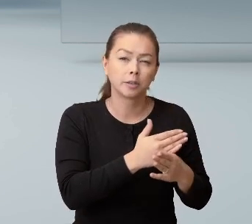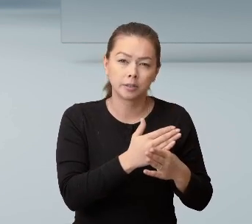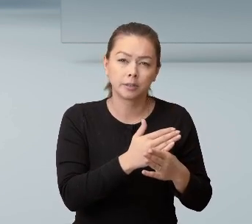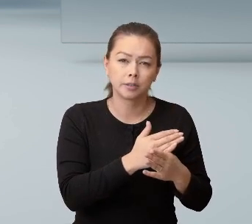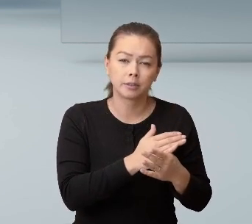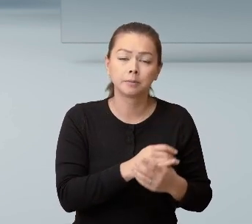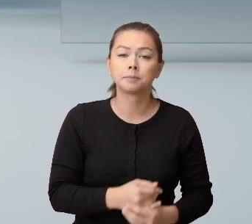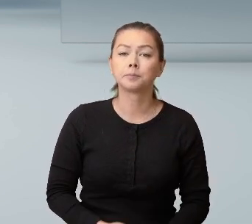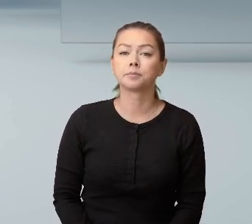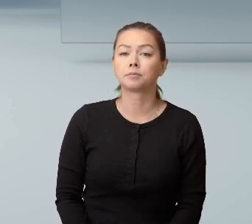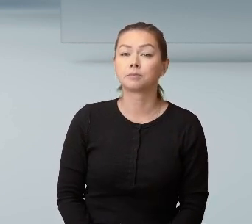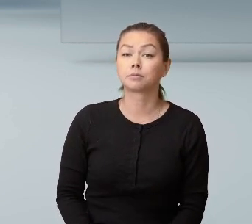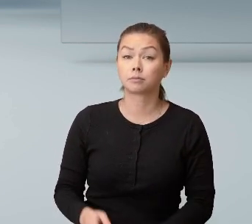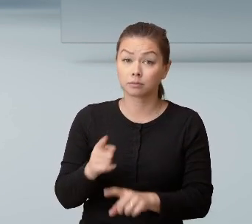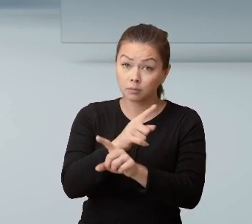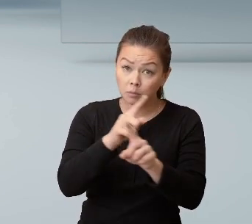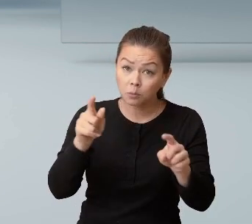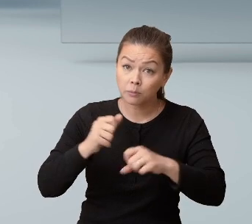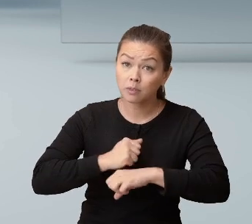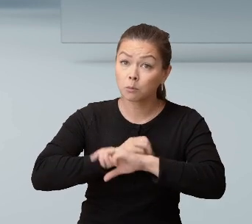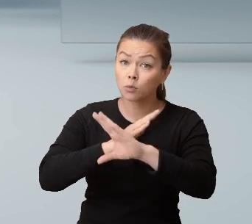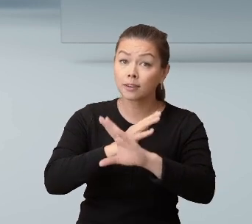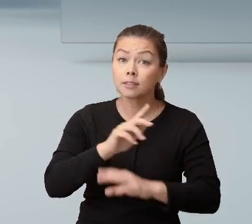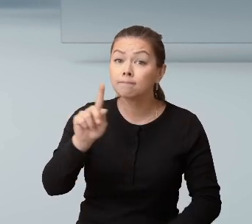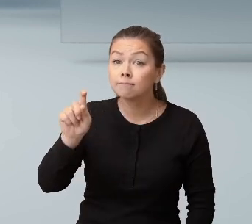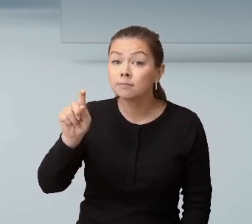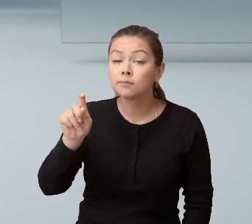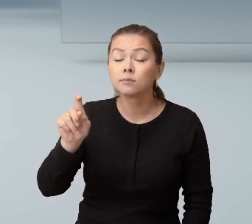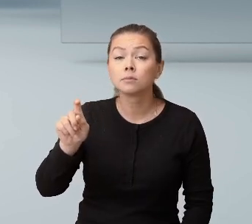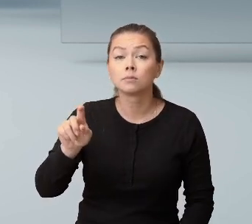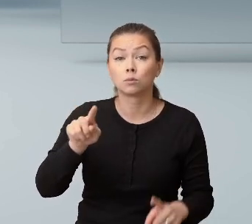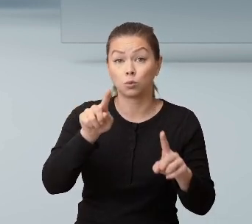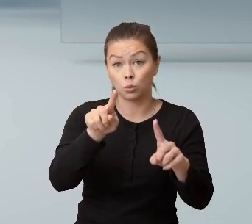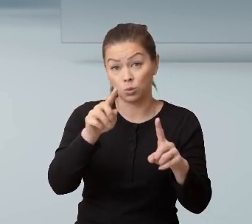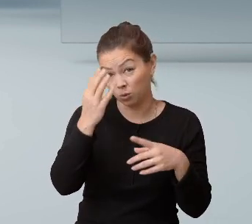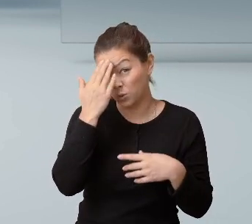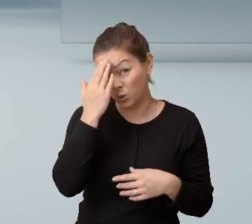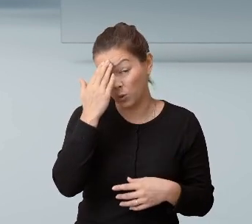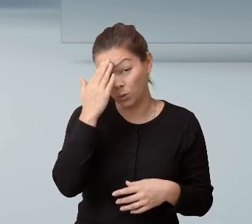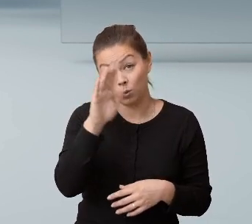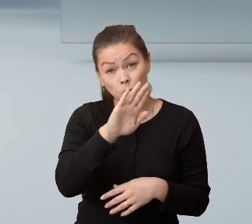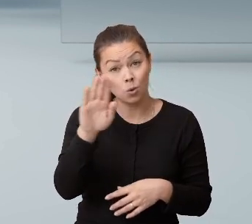So are you protected, and are you aware and approaching